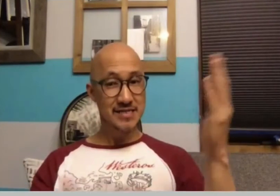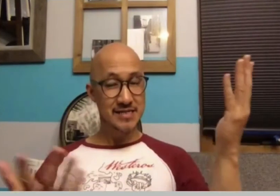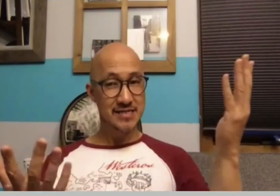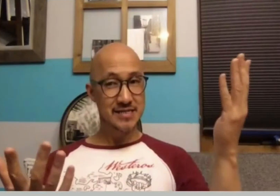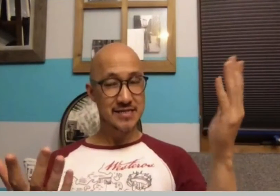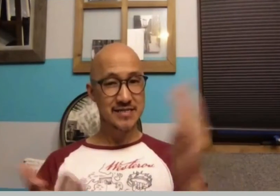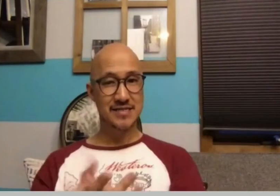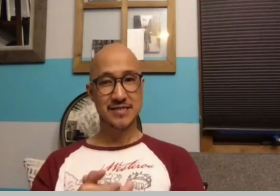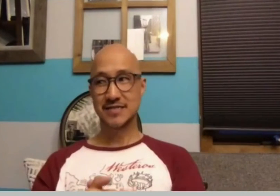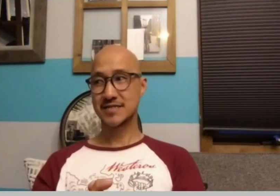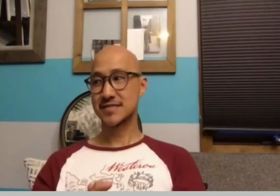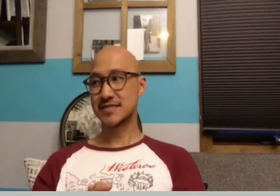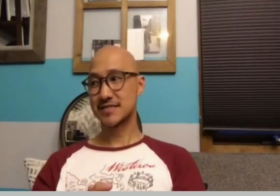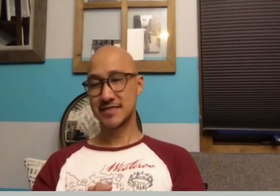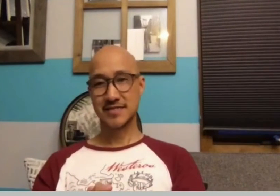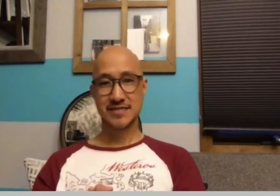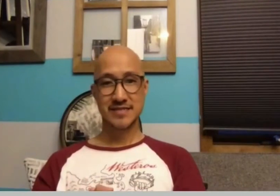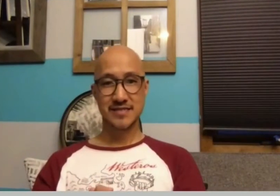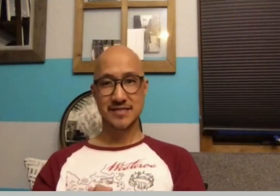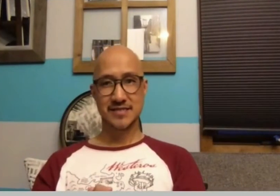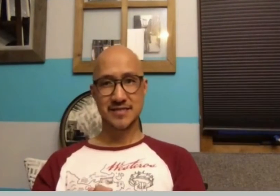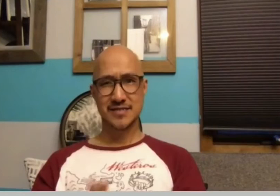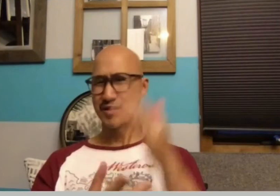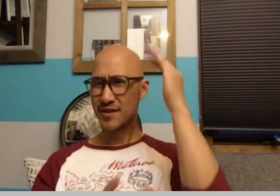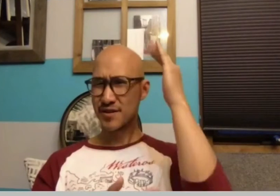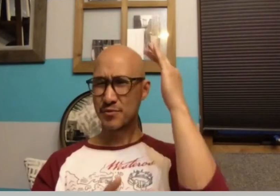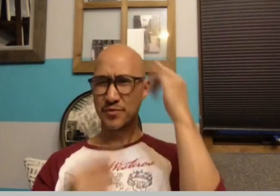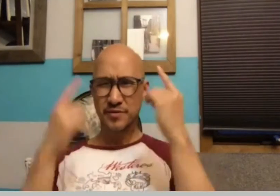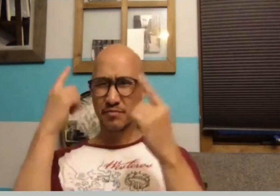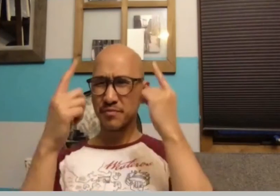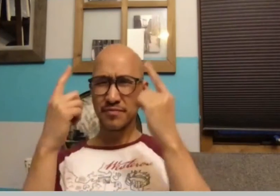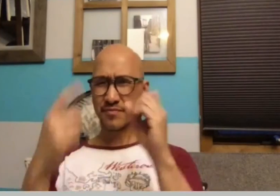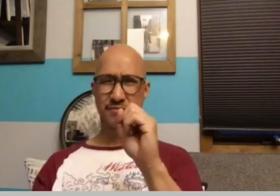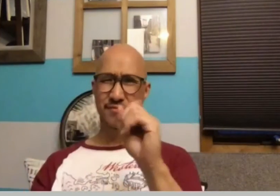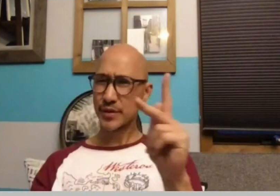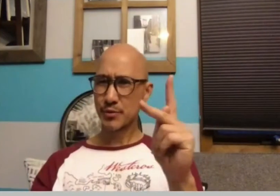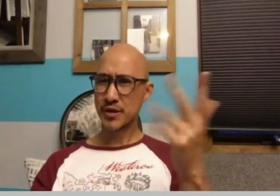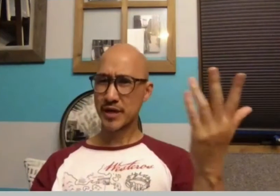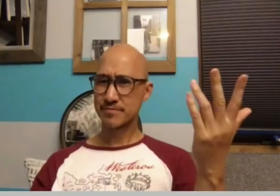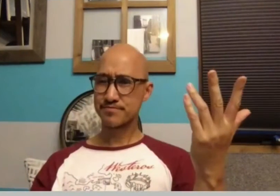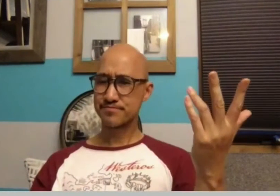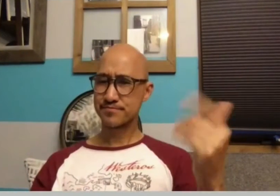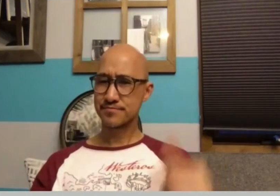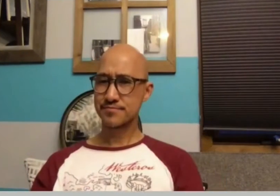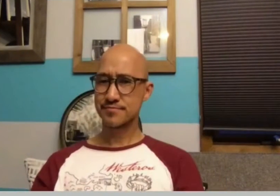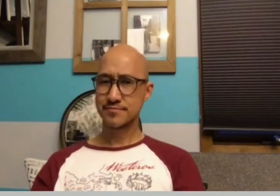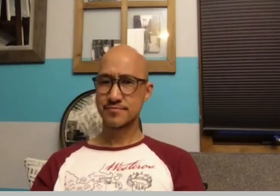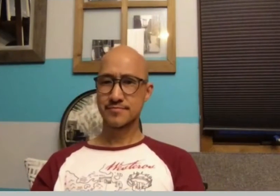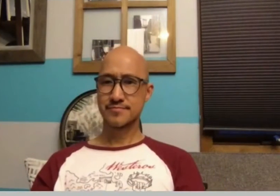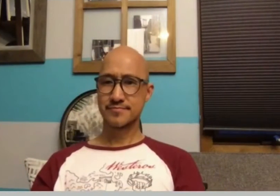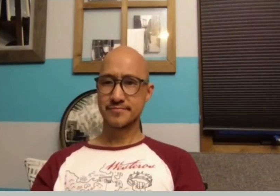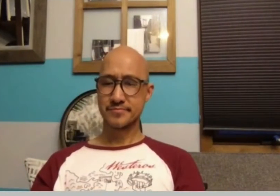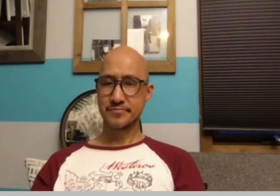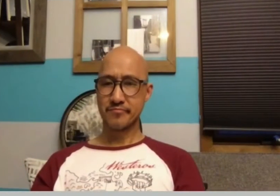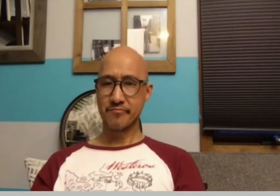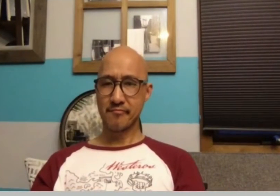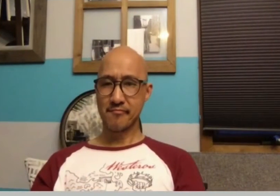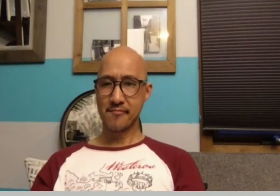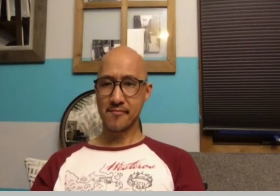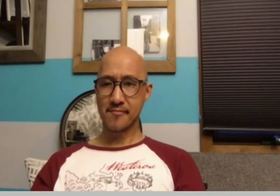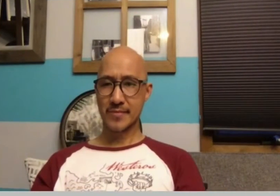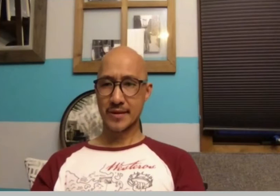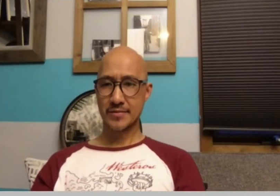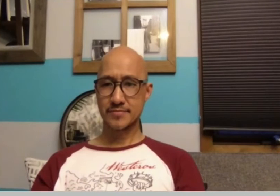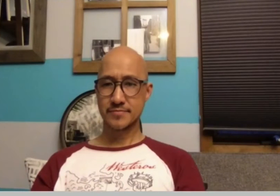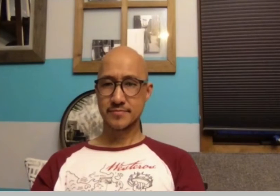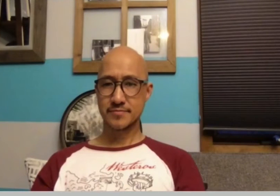mean, why did they think that was okay? Hosea chapter 2, verse 8 says that she, talking about Israel, she has not